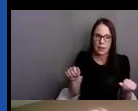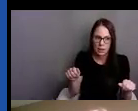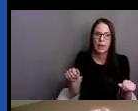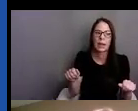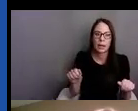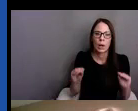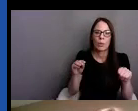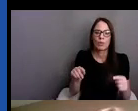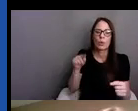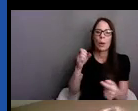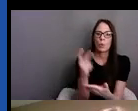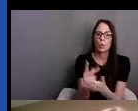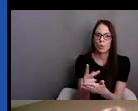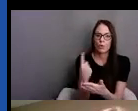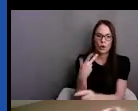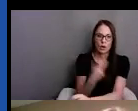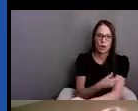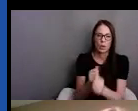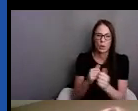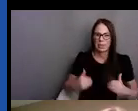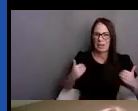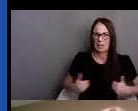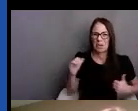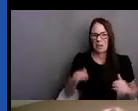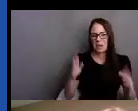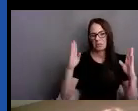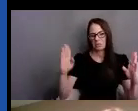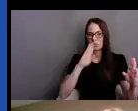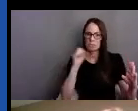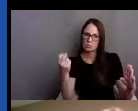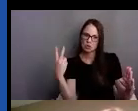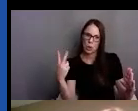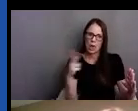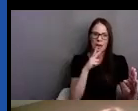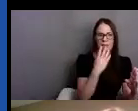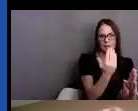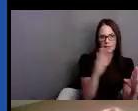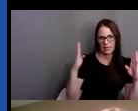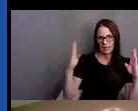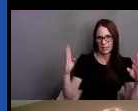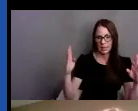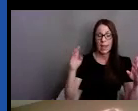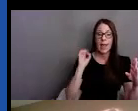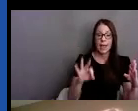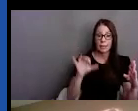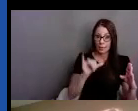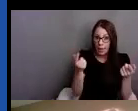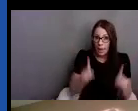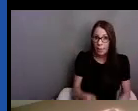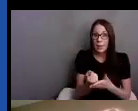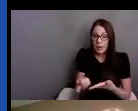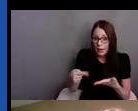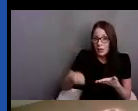of vaccine for younger children, so in that 12 to 15 year age group. And so if that were to happen next week and